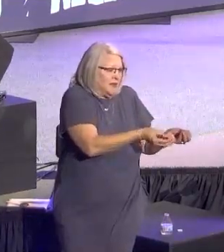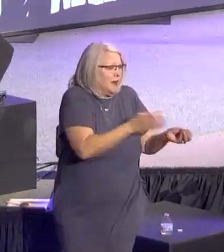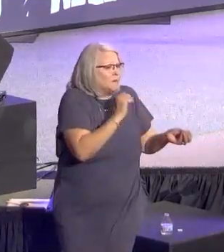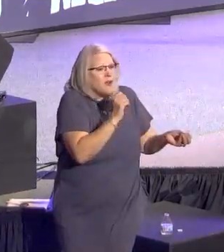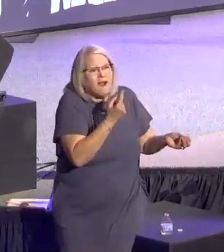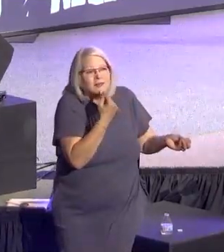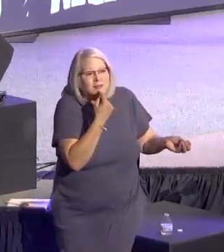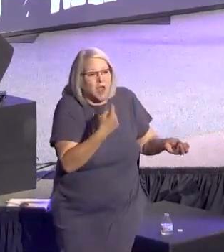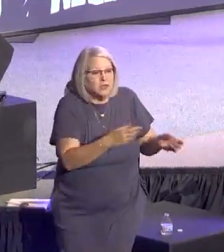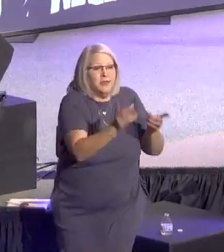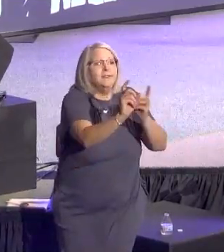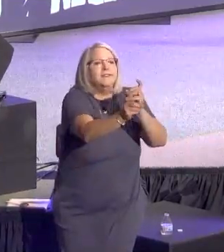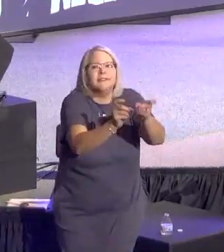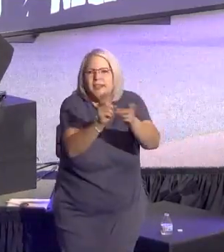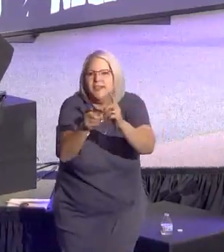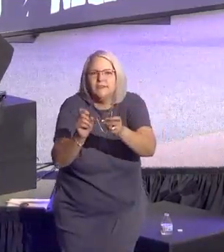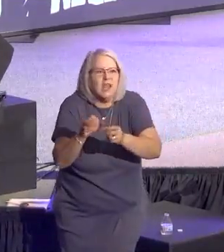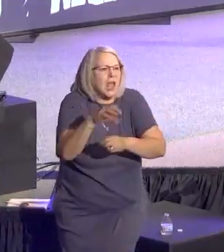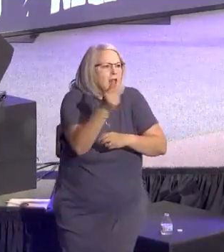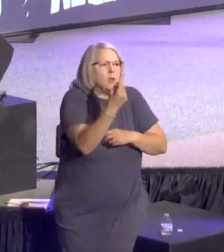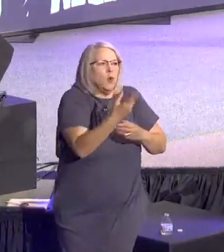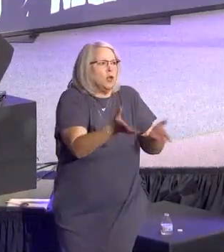you go out and give to everyone who asks.